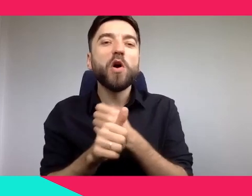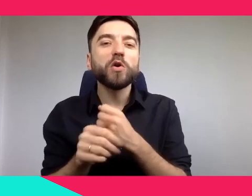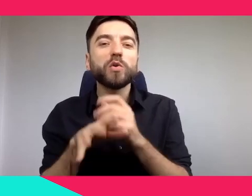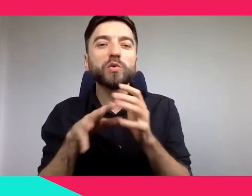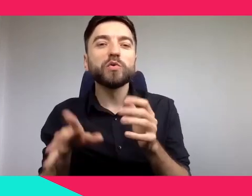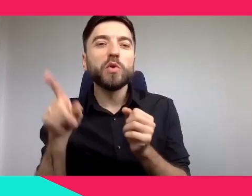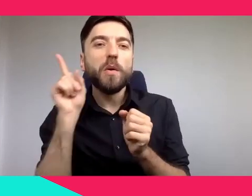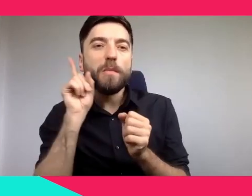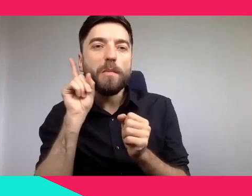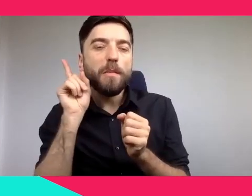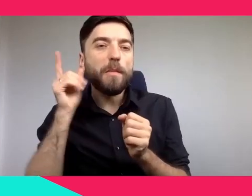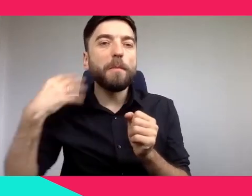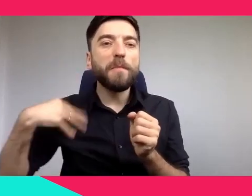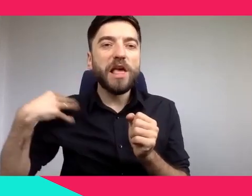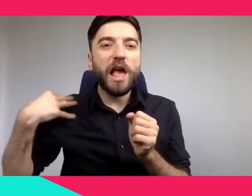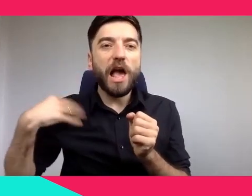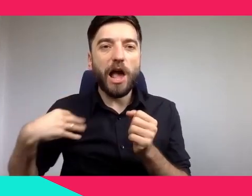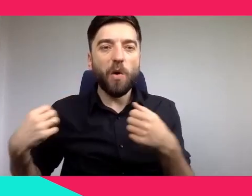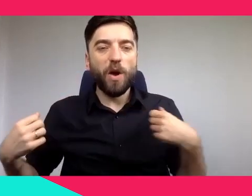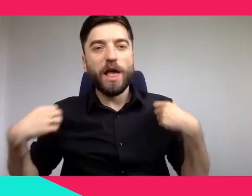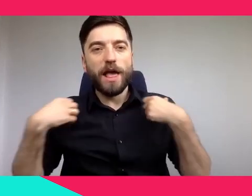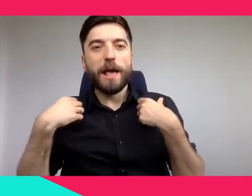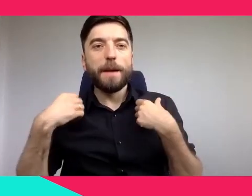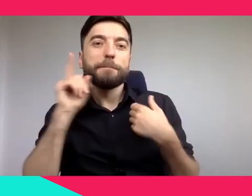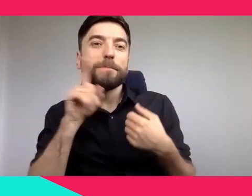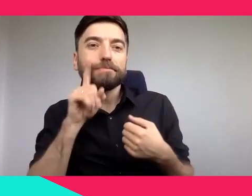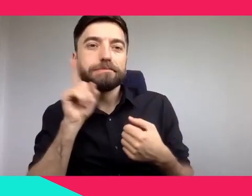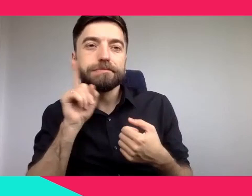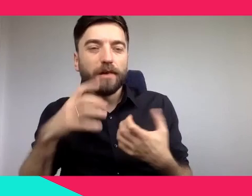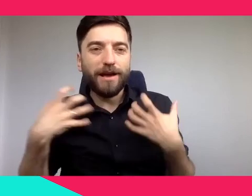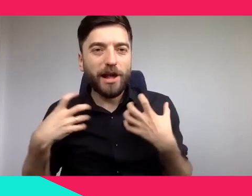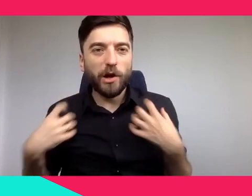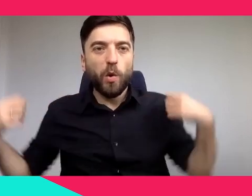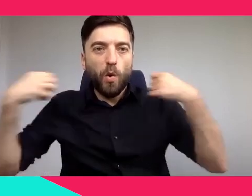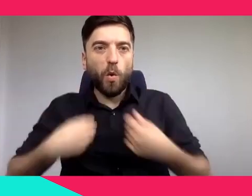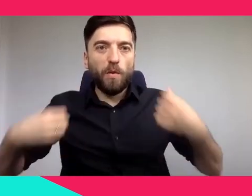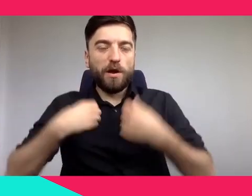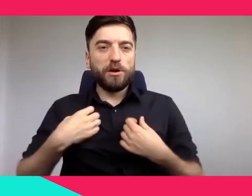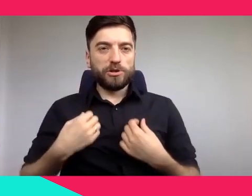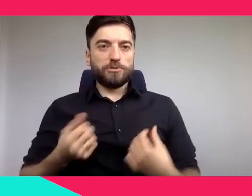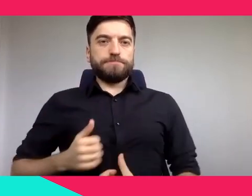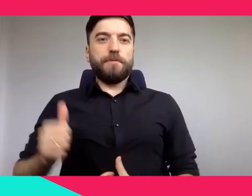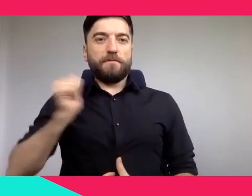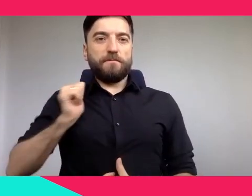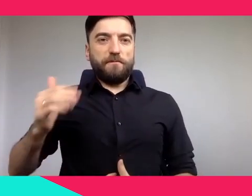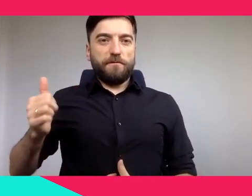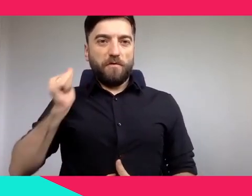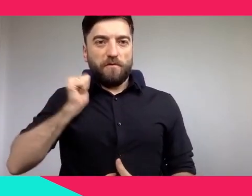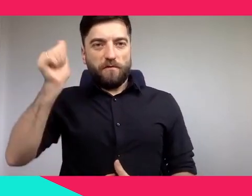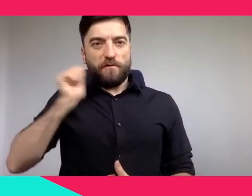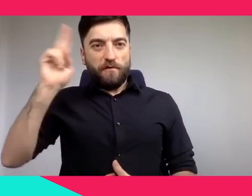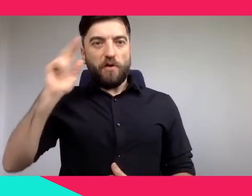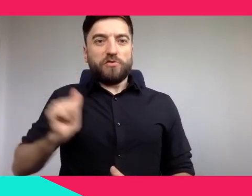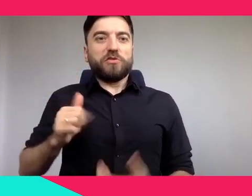War to children by having survivors into classrooms and, you know, showing the objects. For